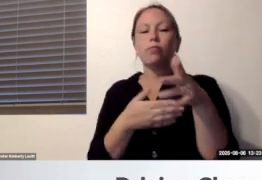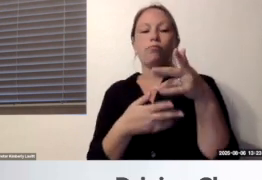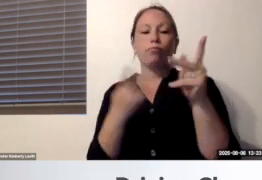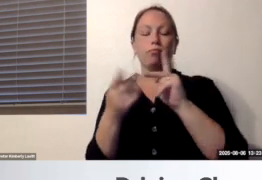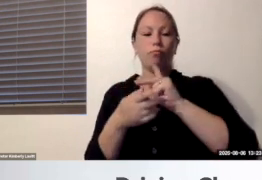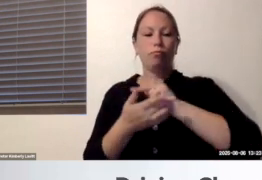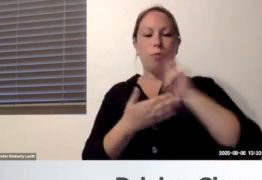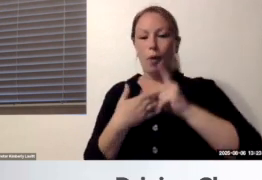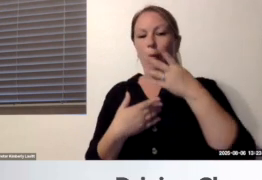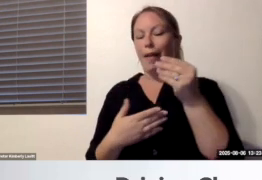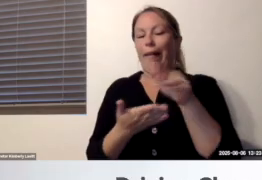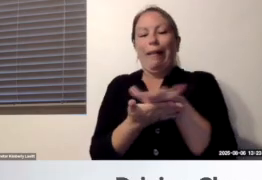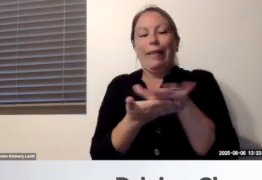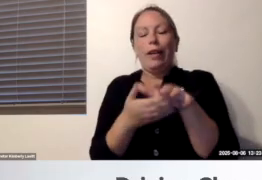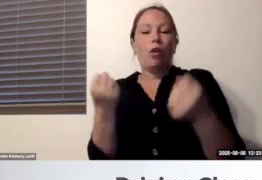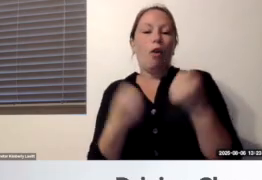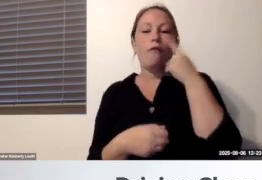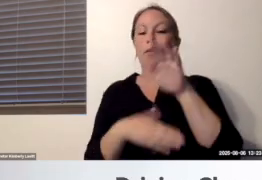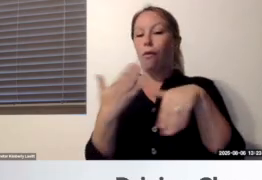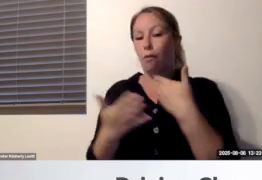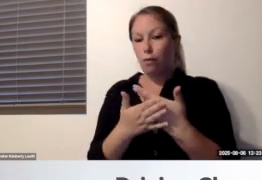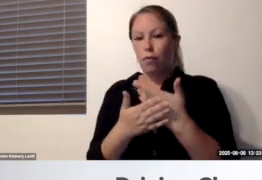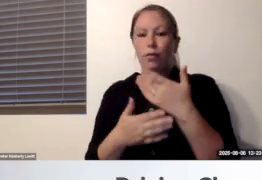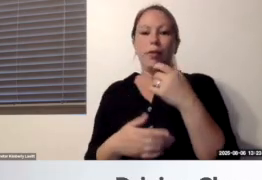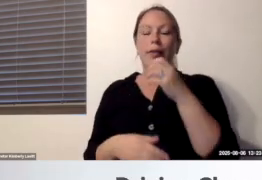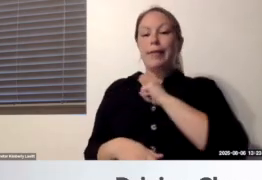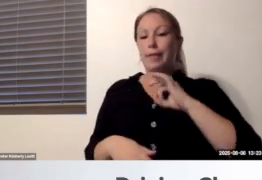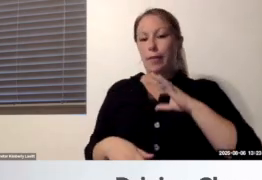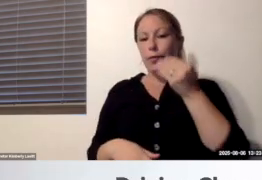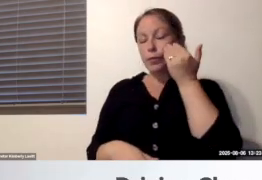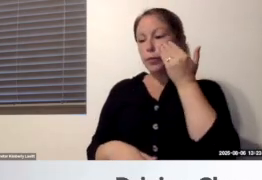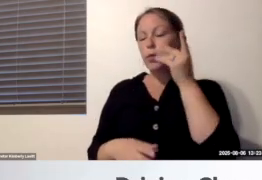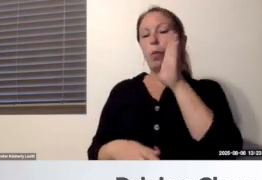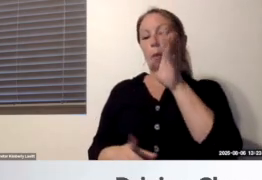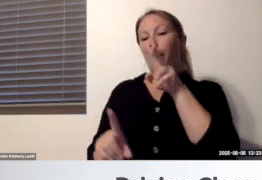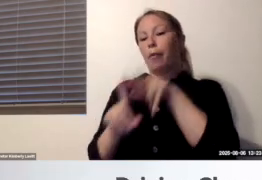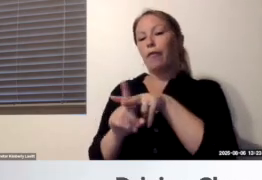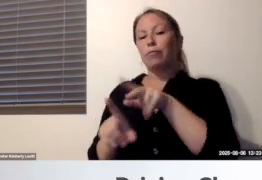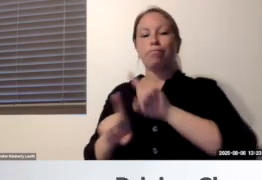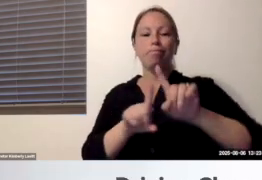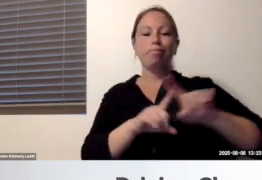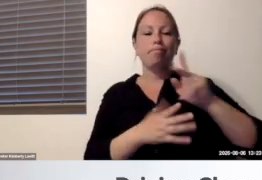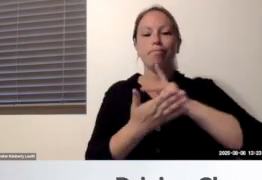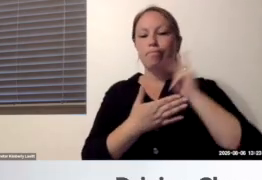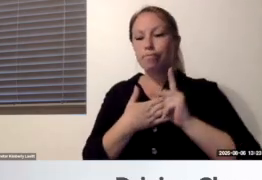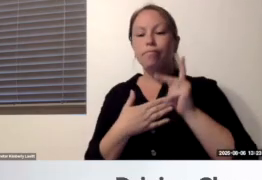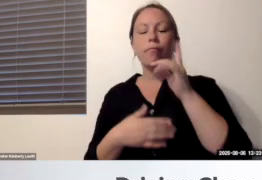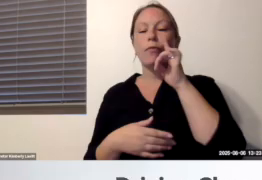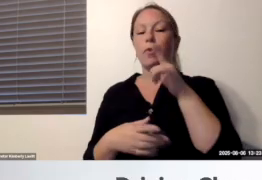Cars for All. Staff does anticipate that these policy changes will be applicable to other incentive programs, including e-bikes and